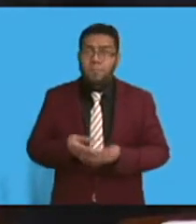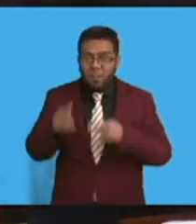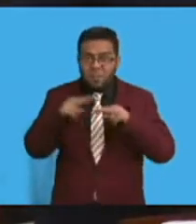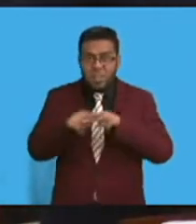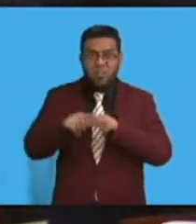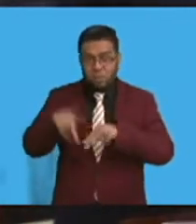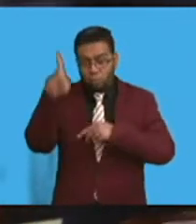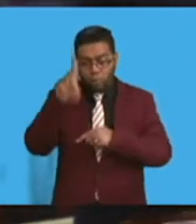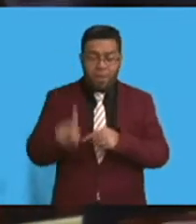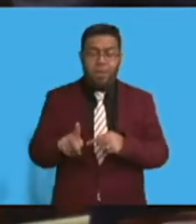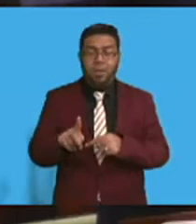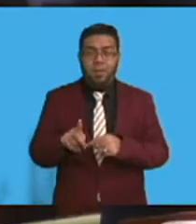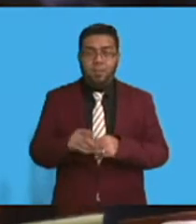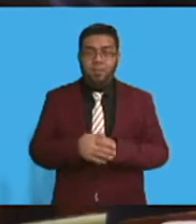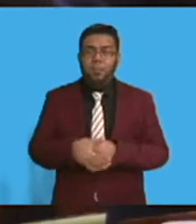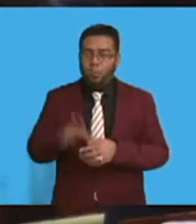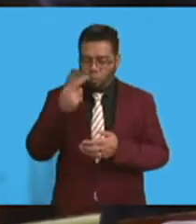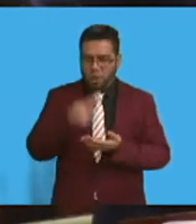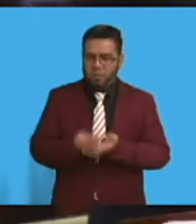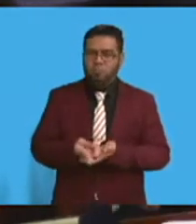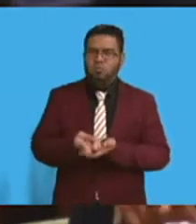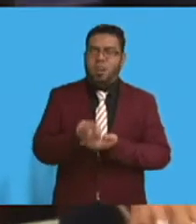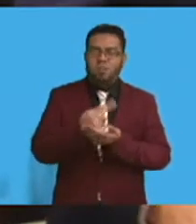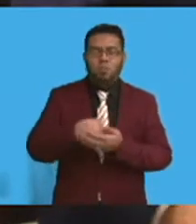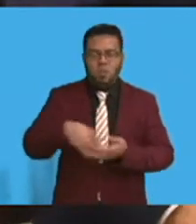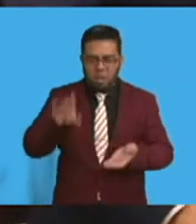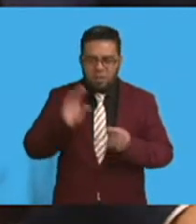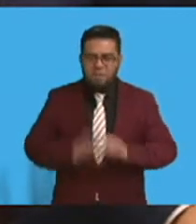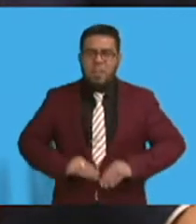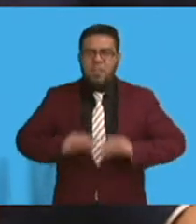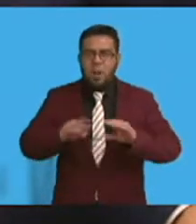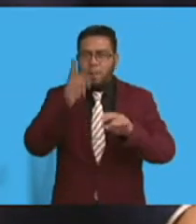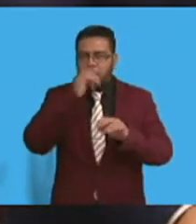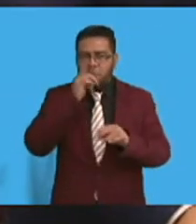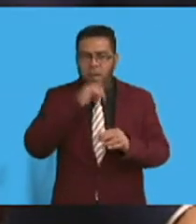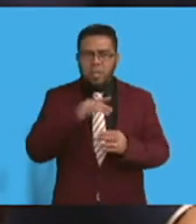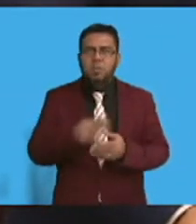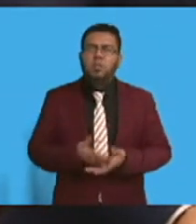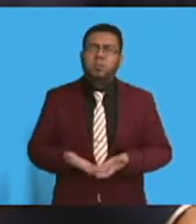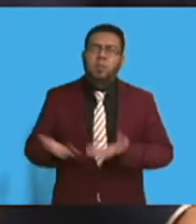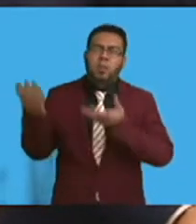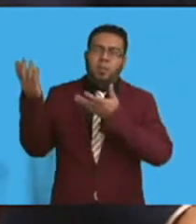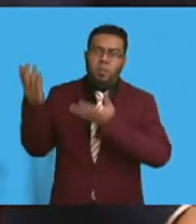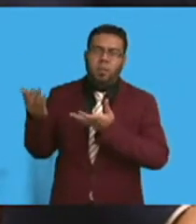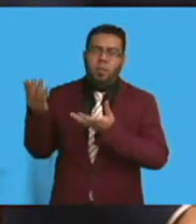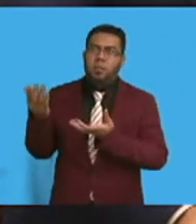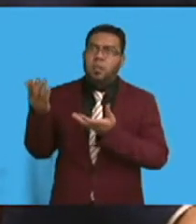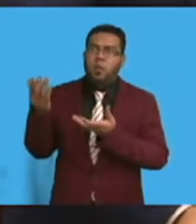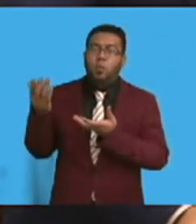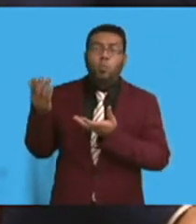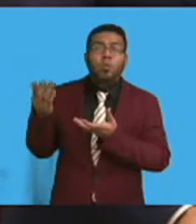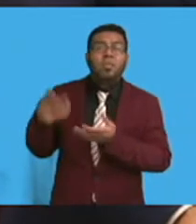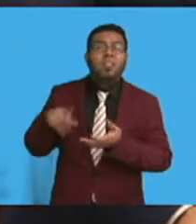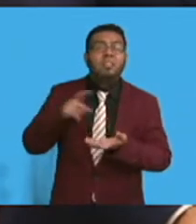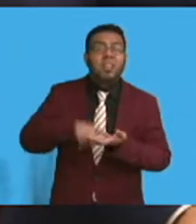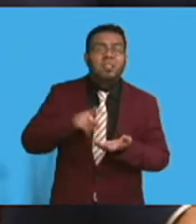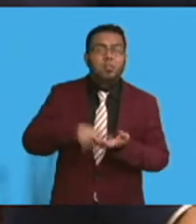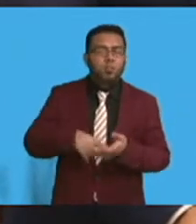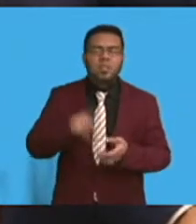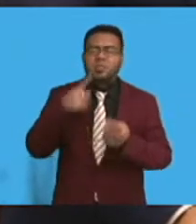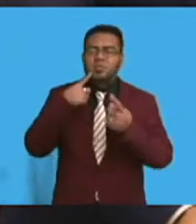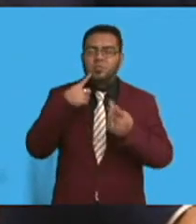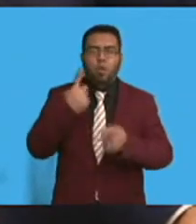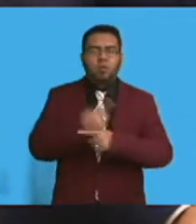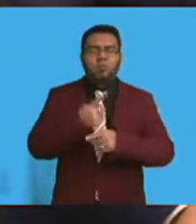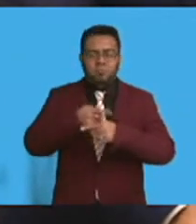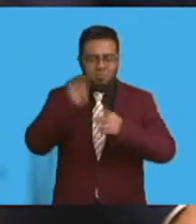has recovered from this and can invest in our people at all, especially after being burdened by the debts of those before us, speaks to the strength of our economic